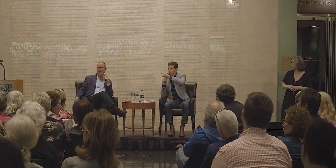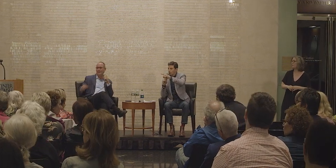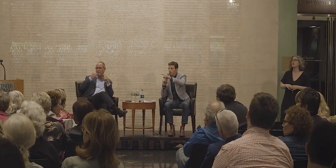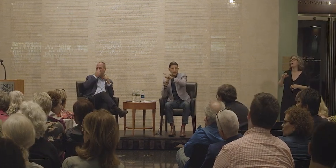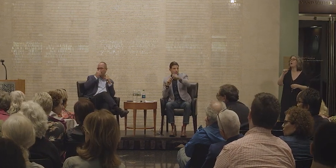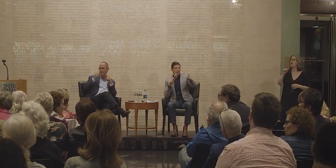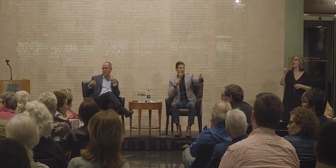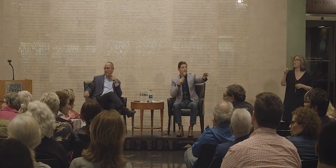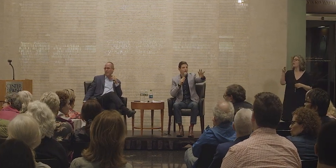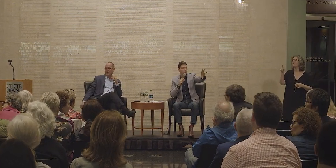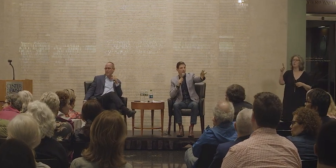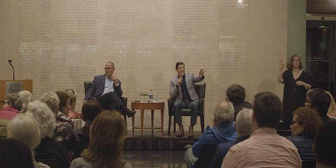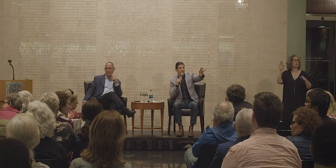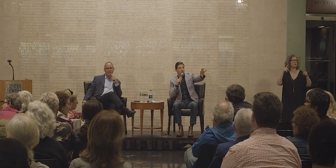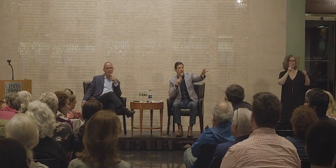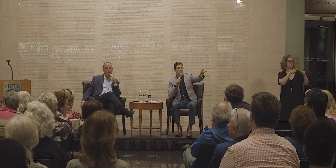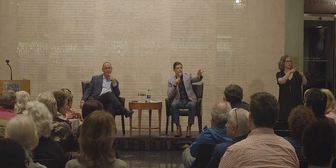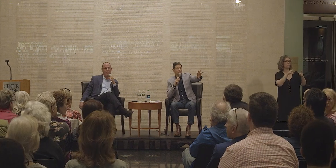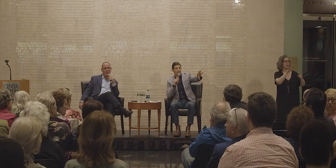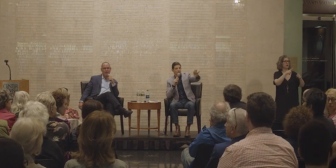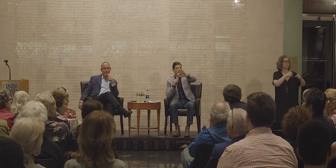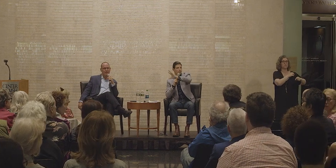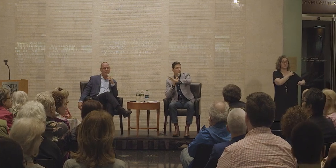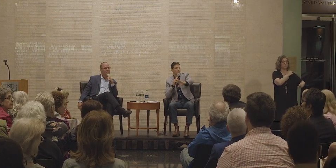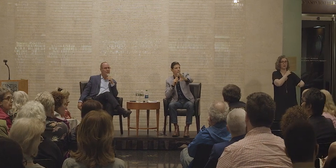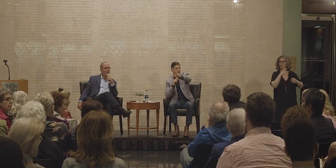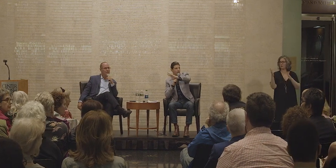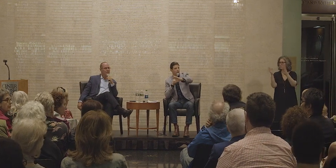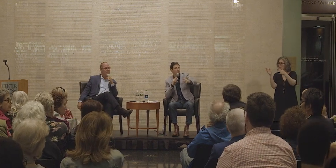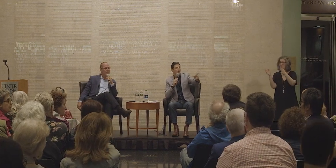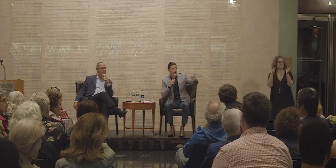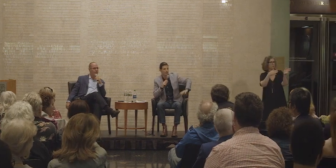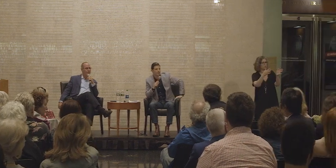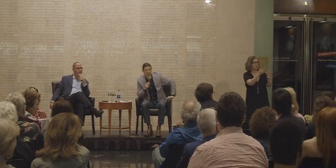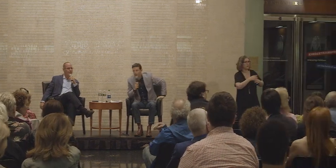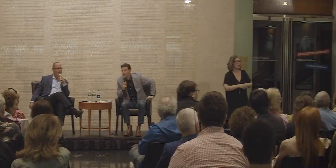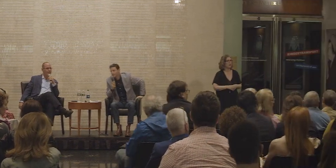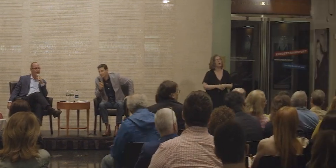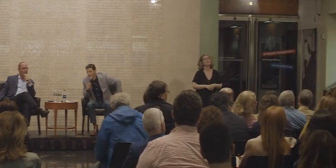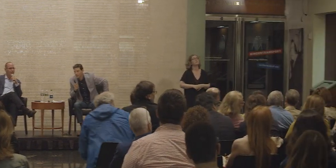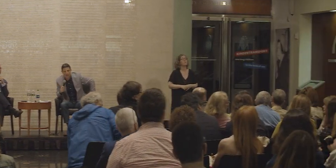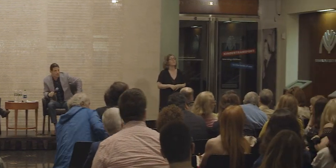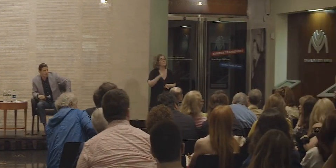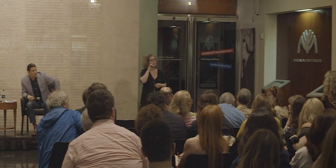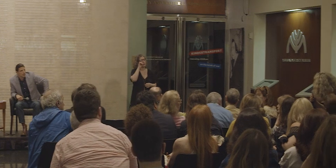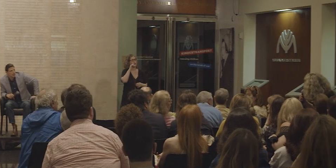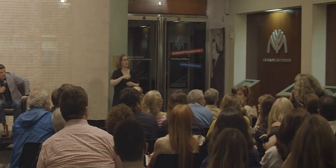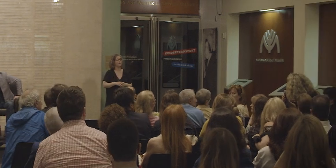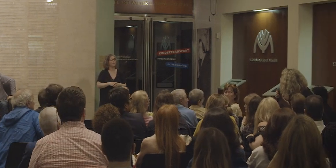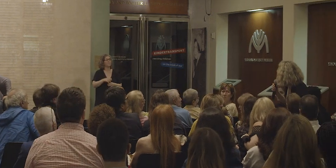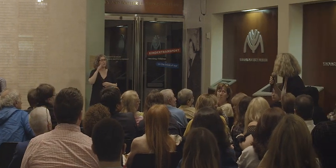Alan, you also had, and did anybody on this side have a question? I feel like it's been mostly right side. Oh, there, okay, sorry. The other side.